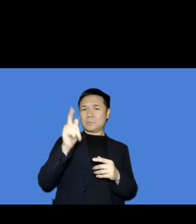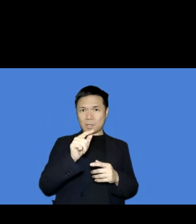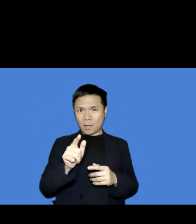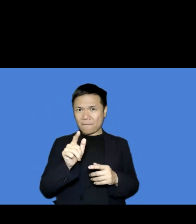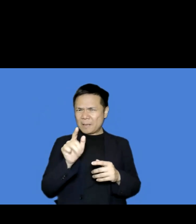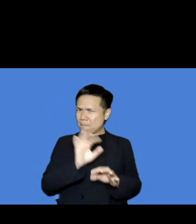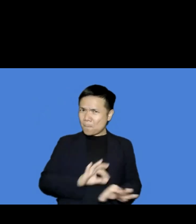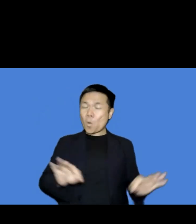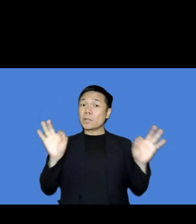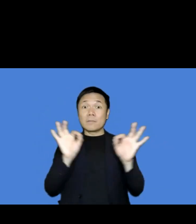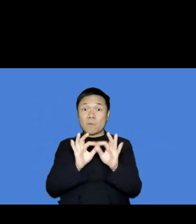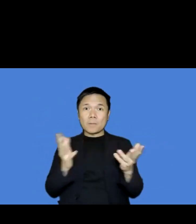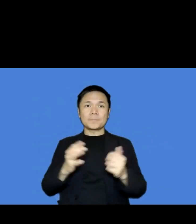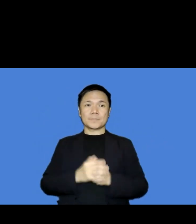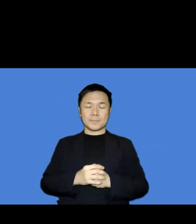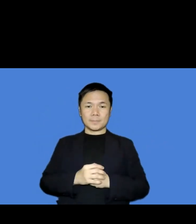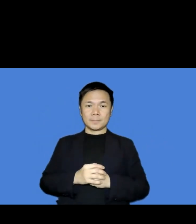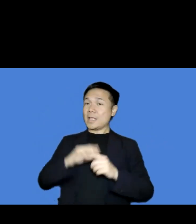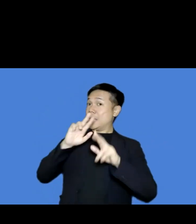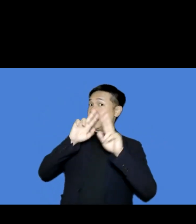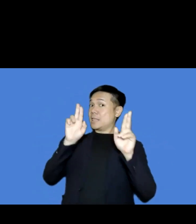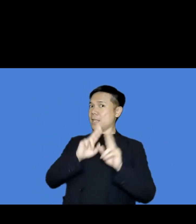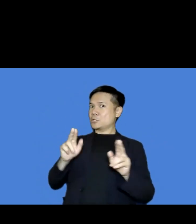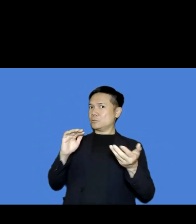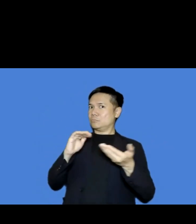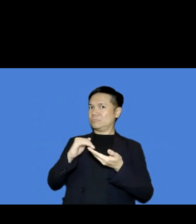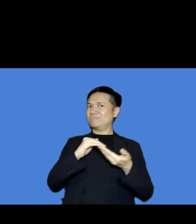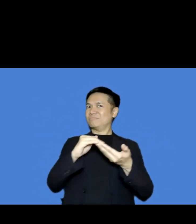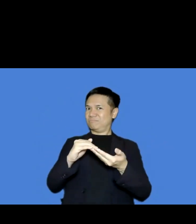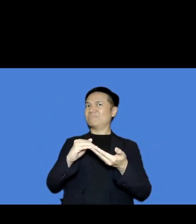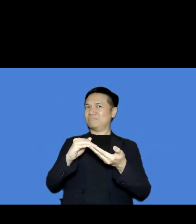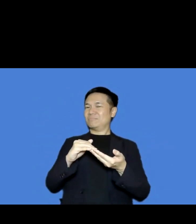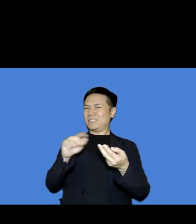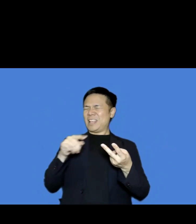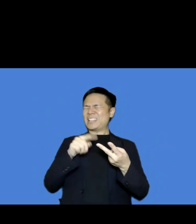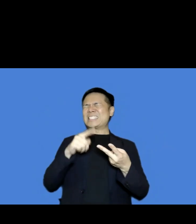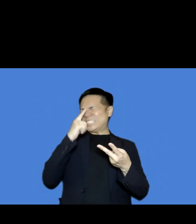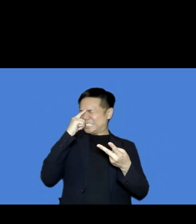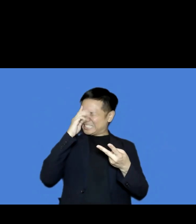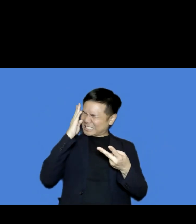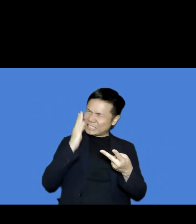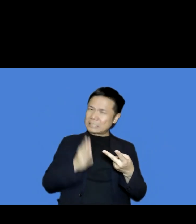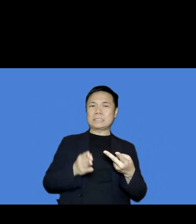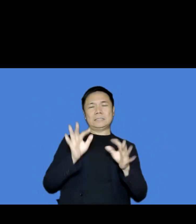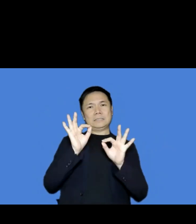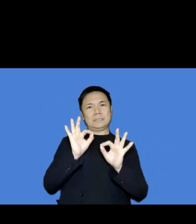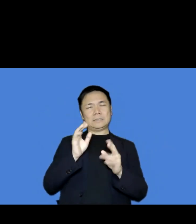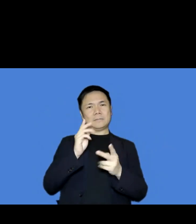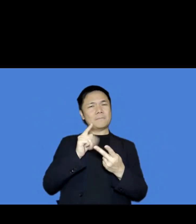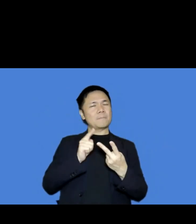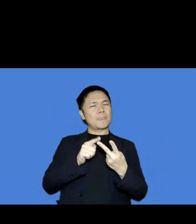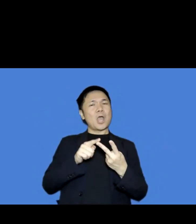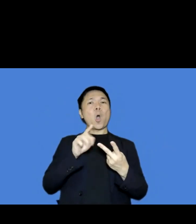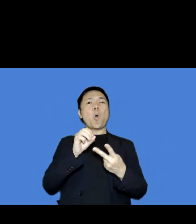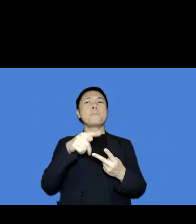for international cooperation, and it really does play this pivotal role in bringing